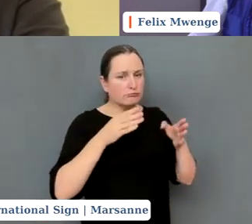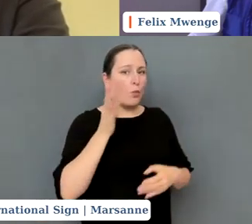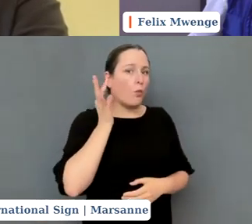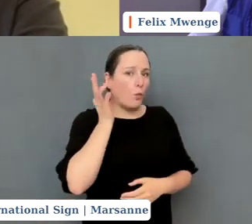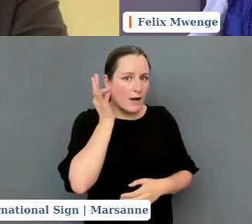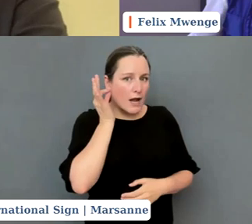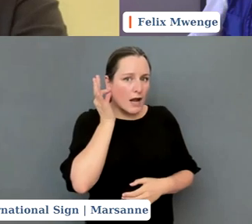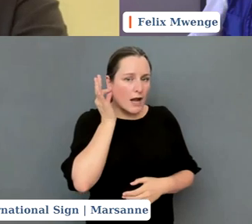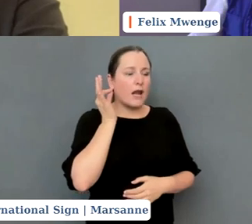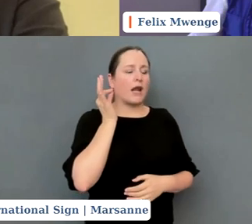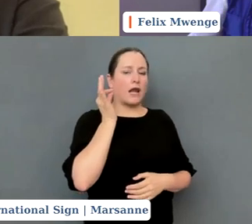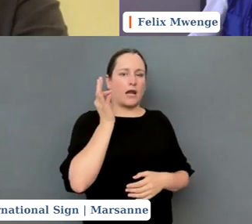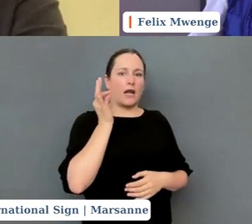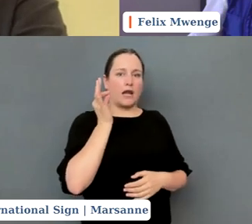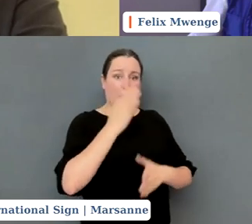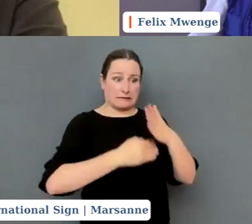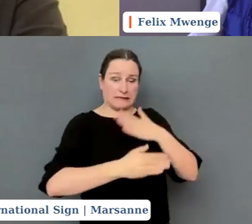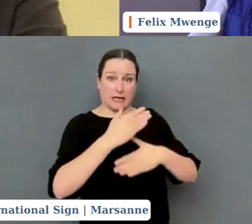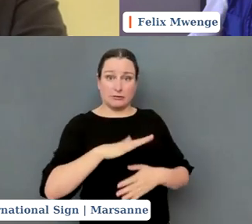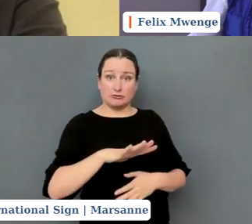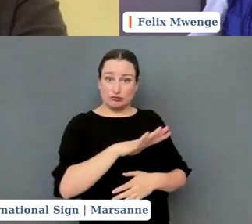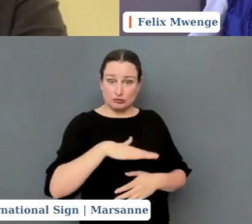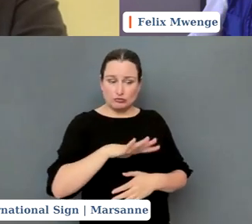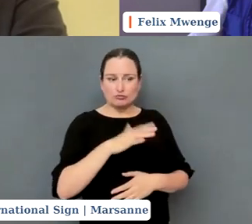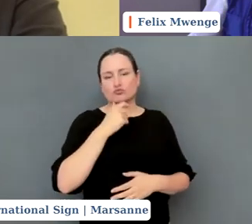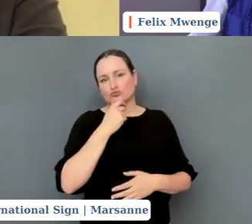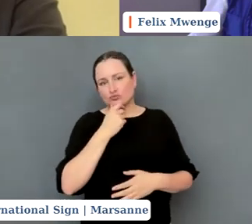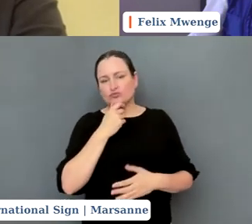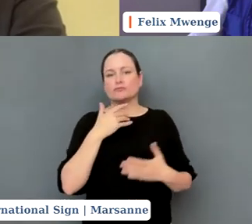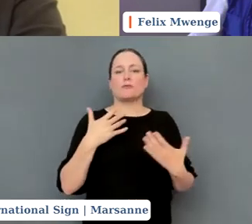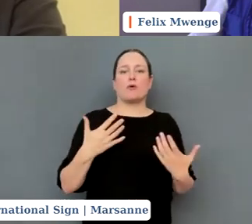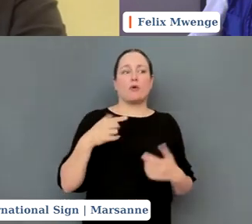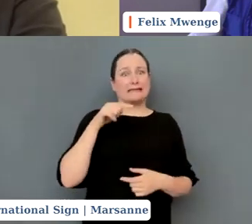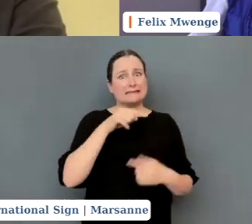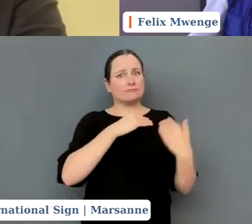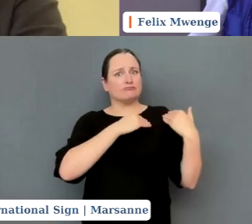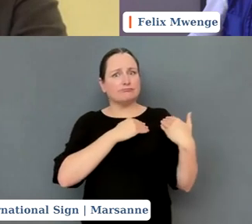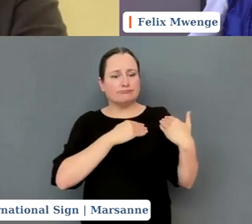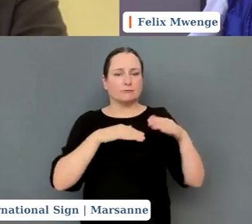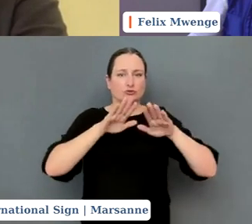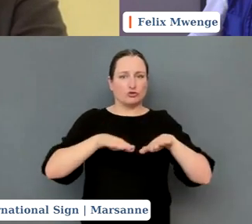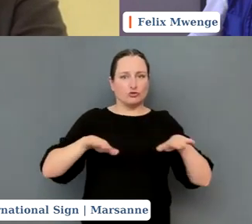older people that look after their children or their grandchildren, or